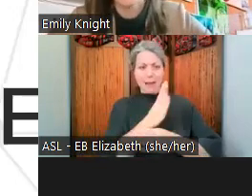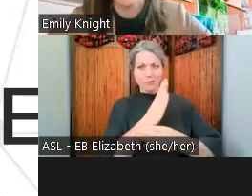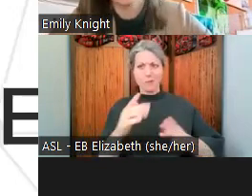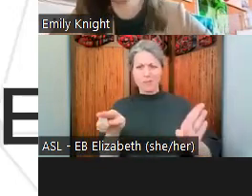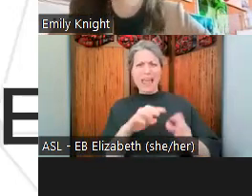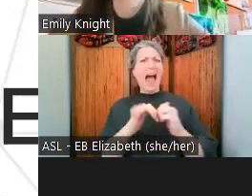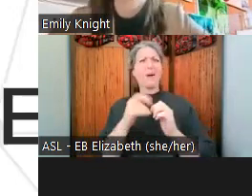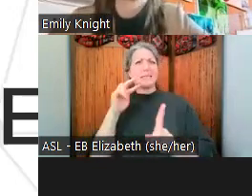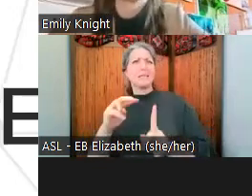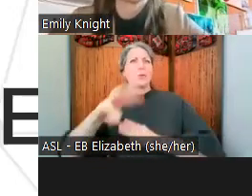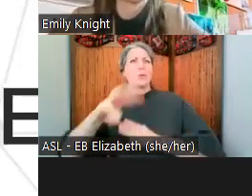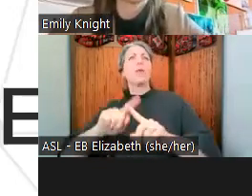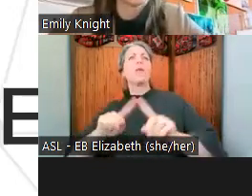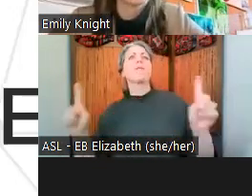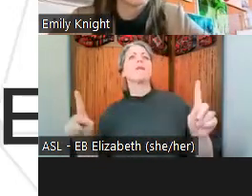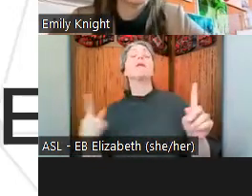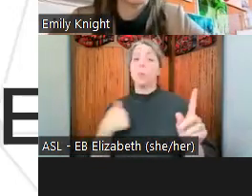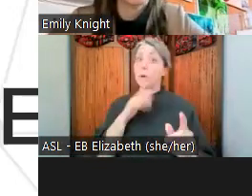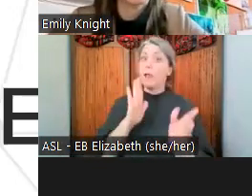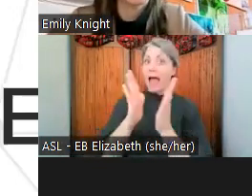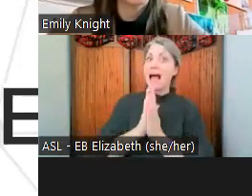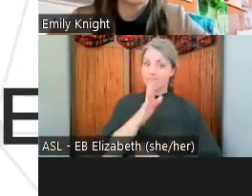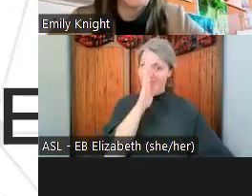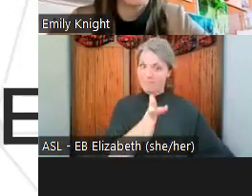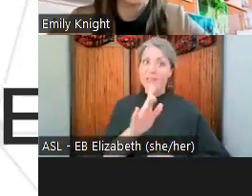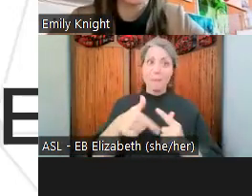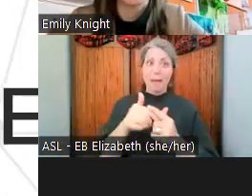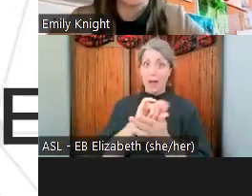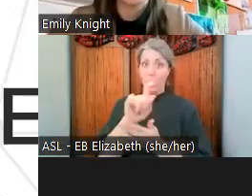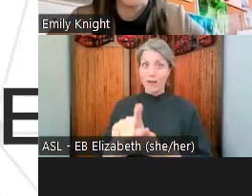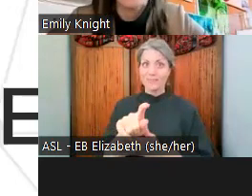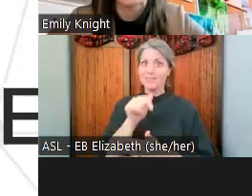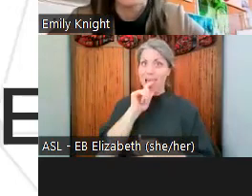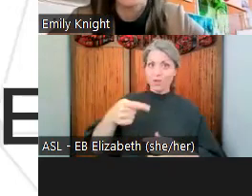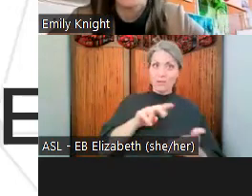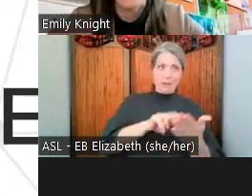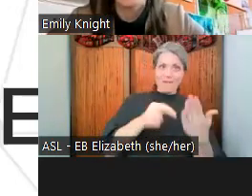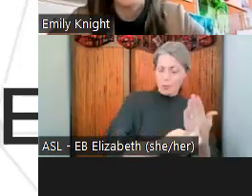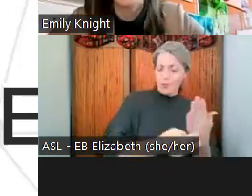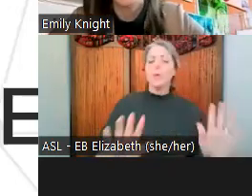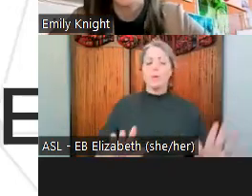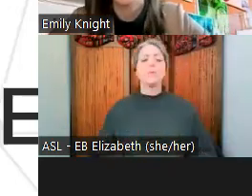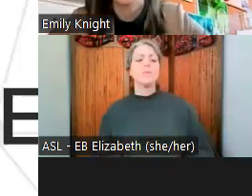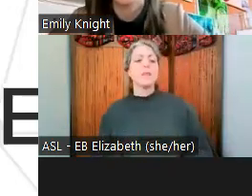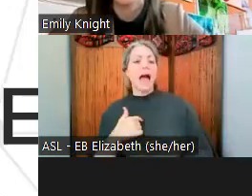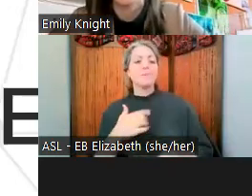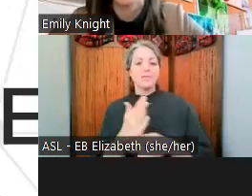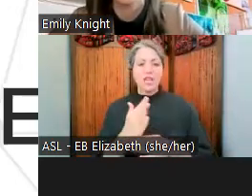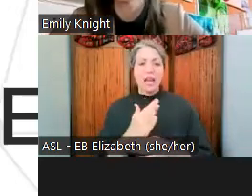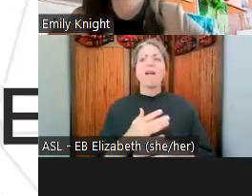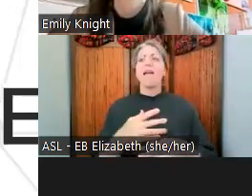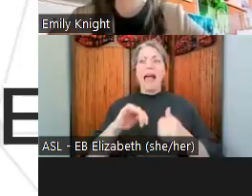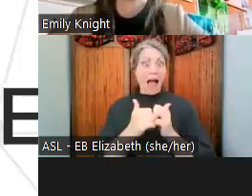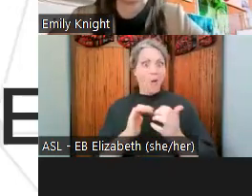literal way. And I am excited to show you how using the tools we have in the neuroscience laboratory can give us a